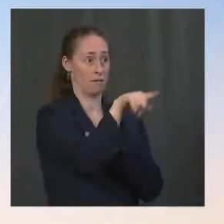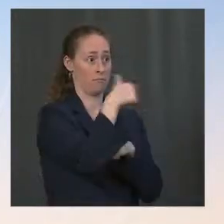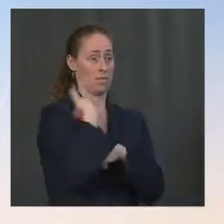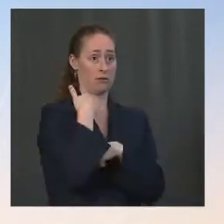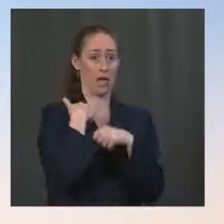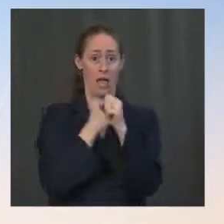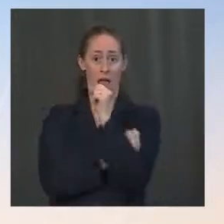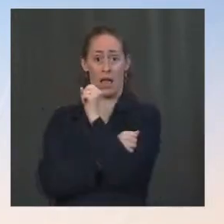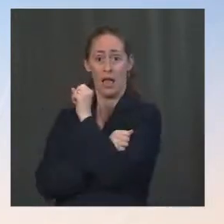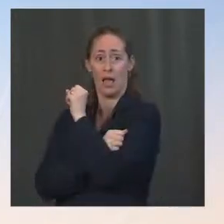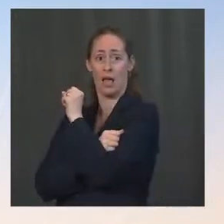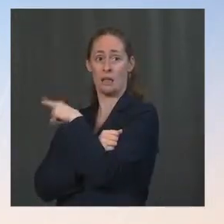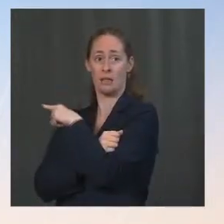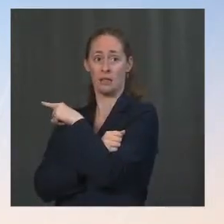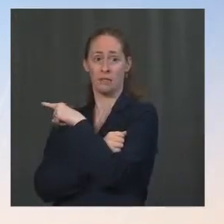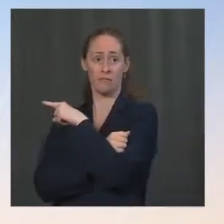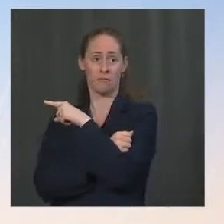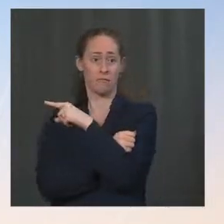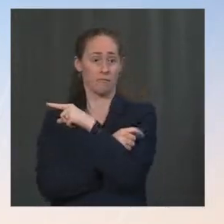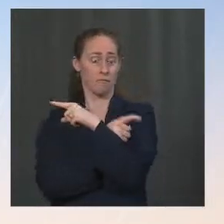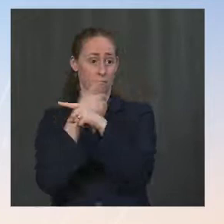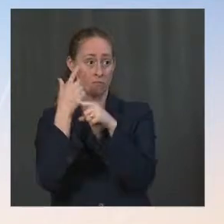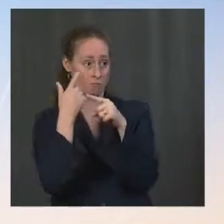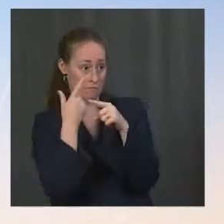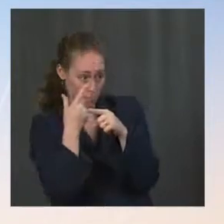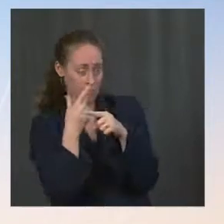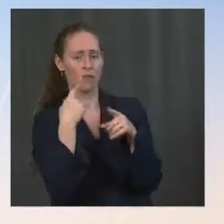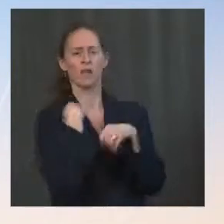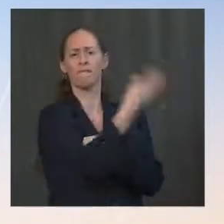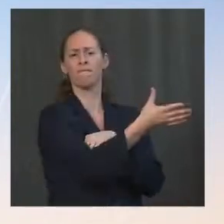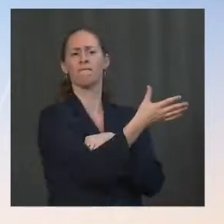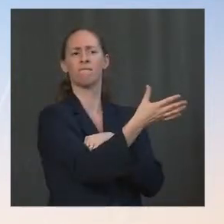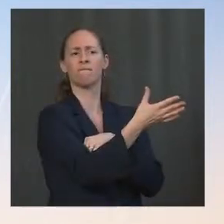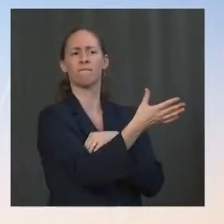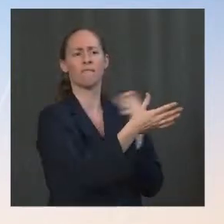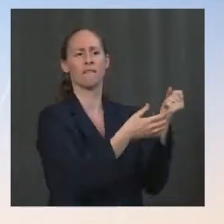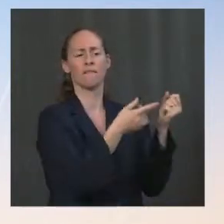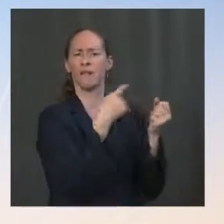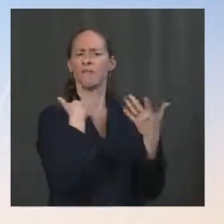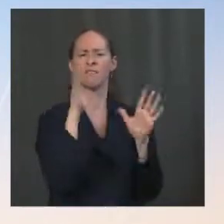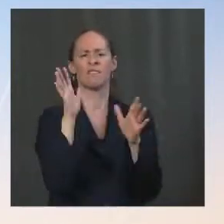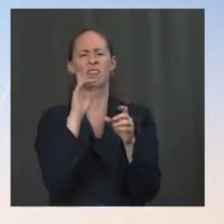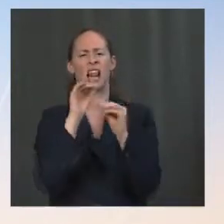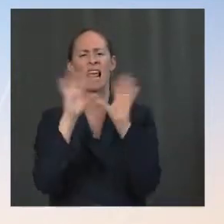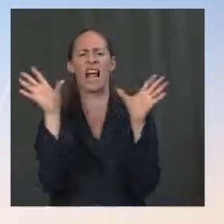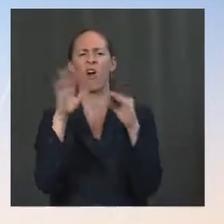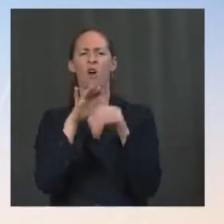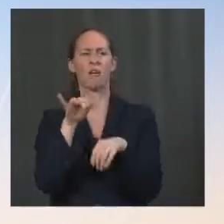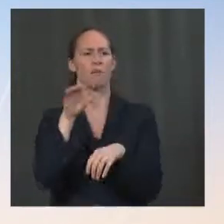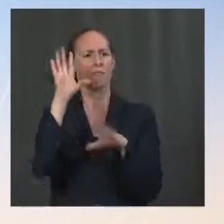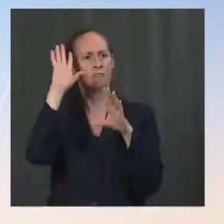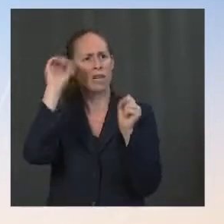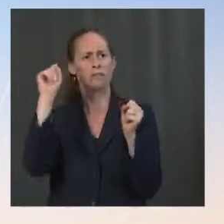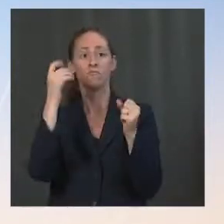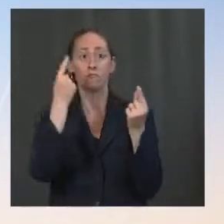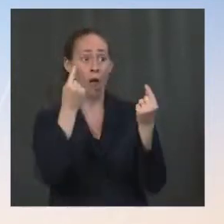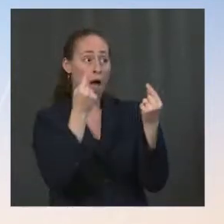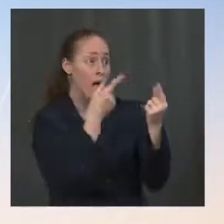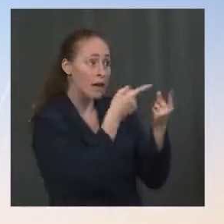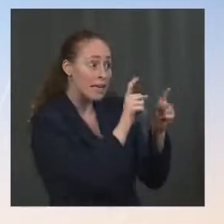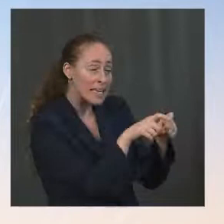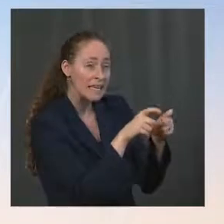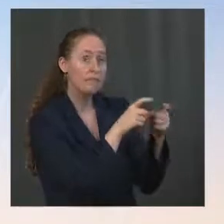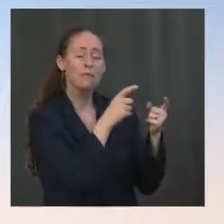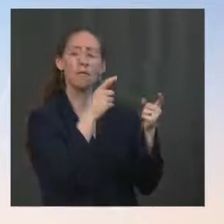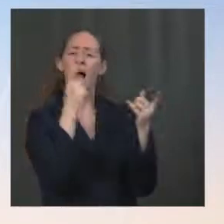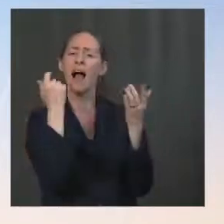to implement this mission, they have been granted. And I think they would confirm that as well. And the president asked them that at the end of every meeting.